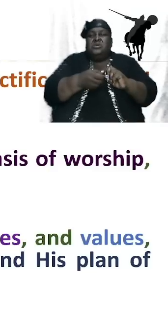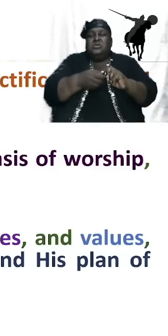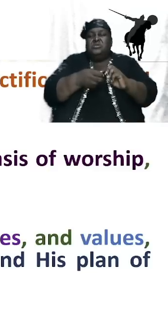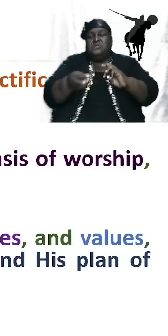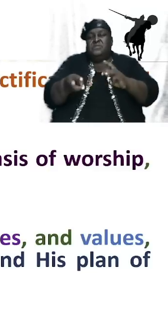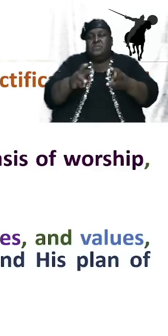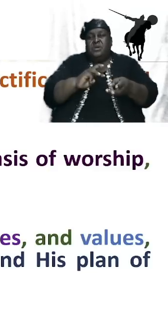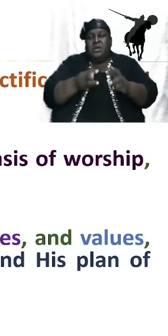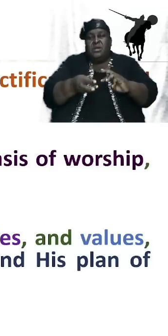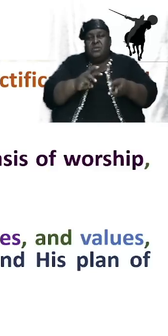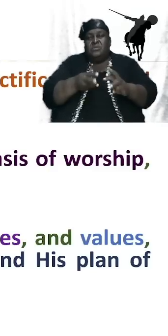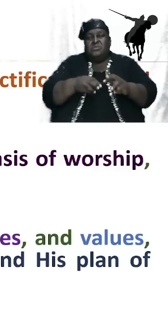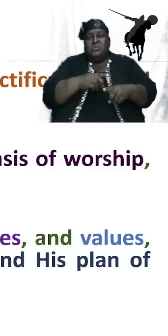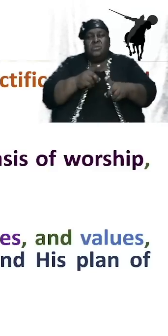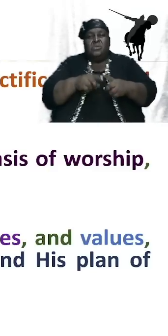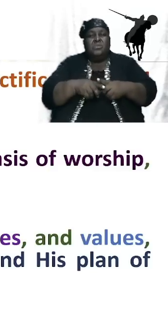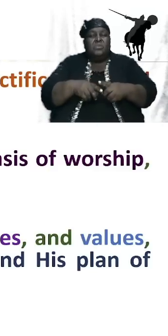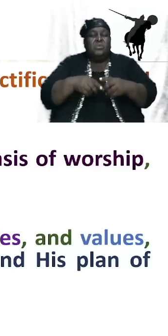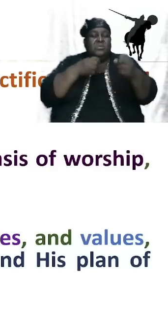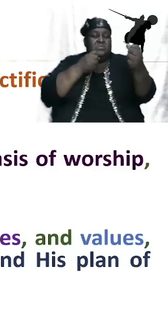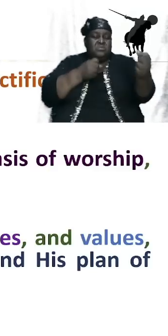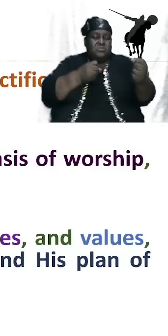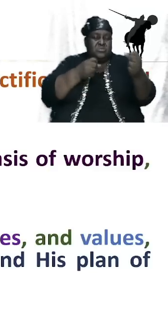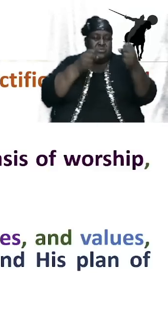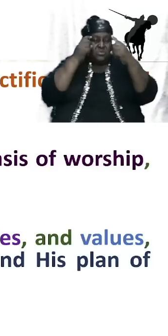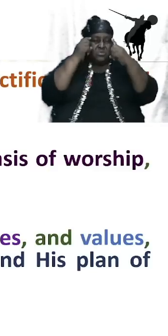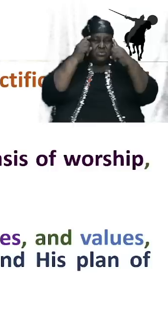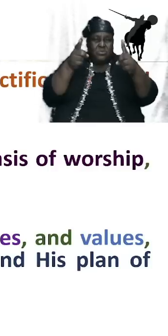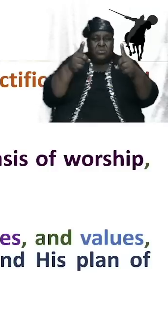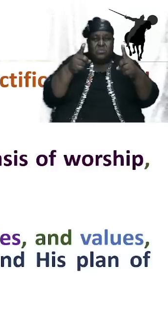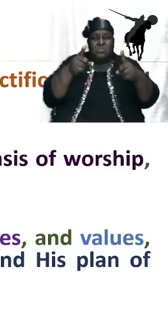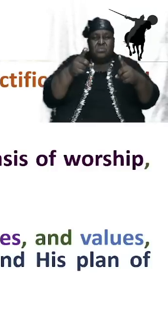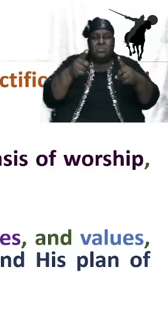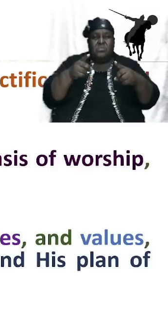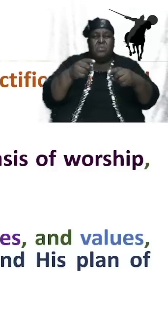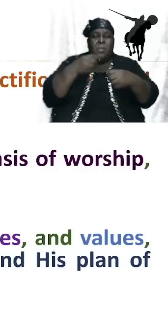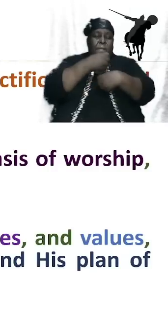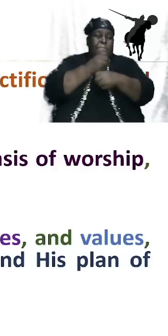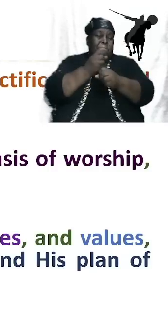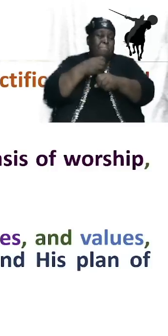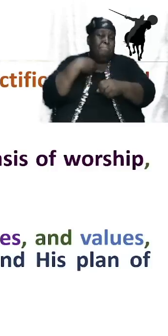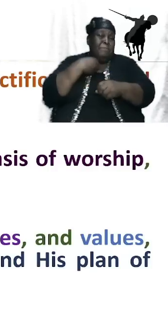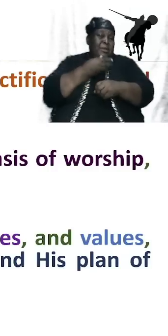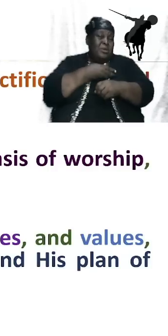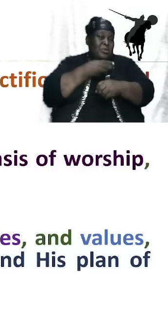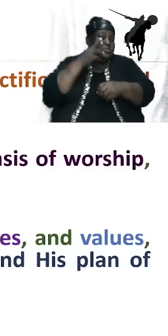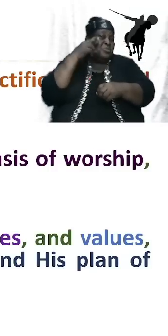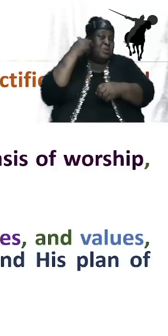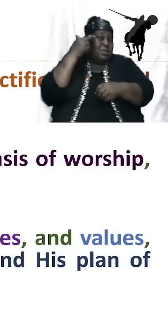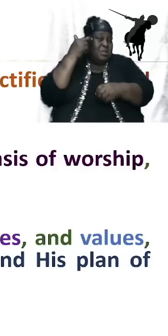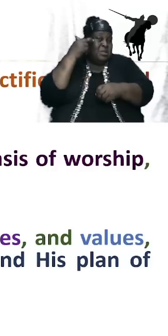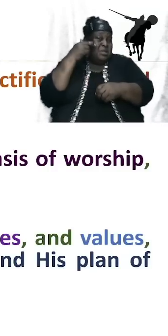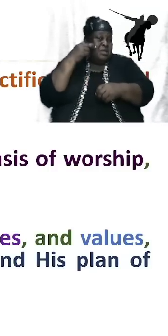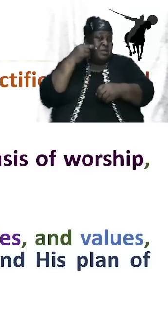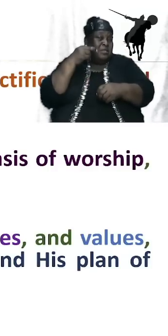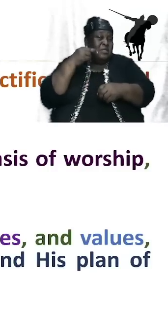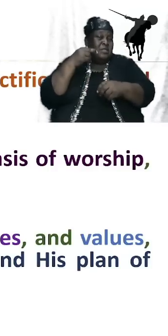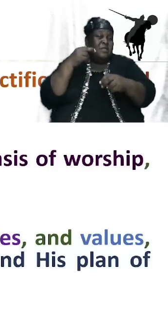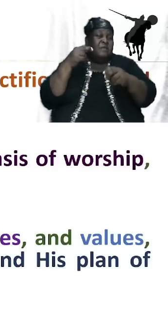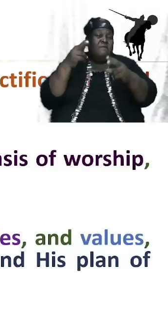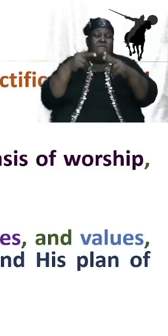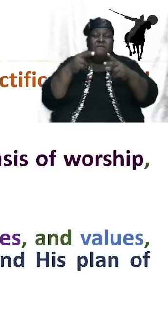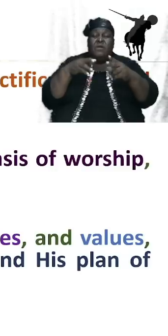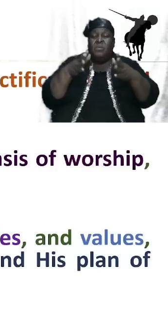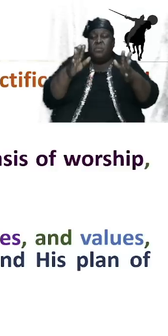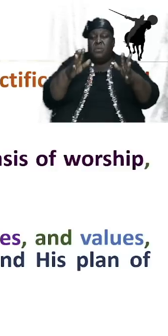Amen. When you have sound doctrine, amen, it allows us to realize that the very way we dress,